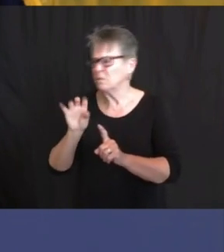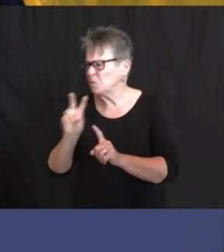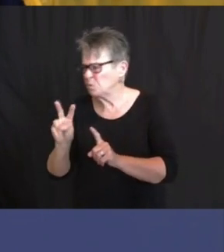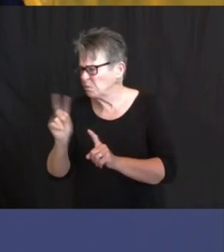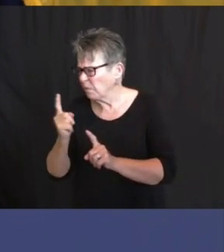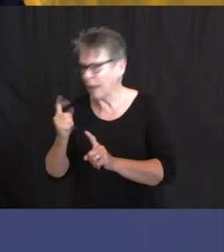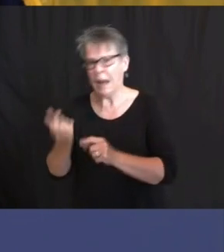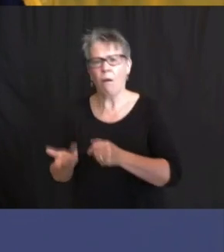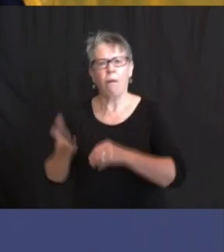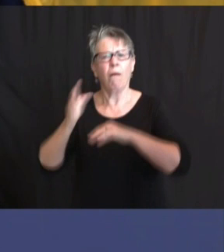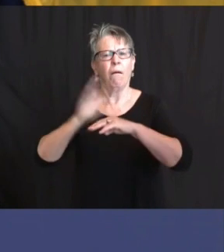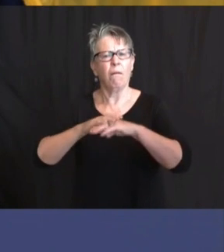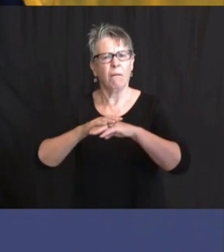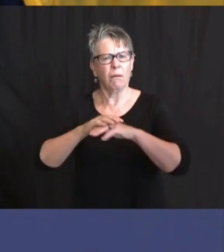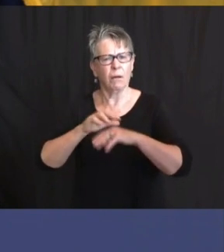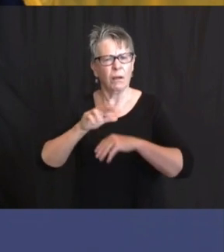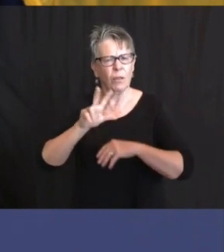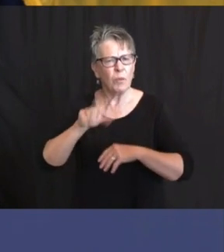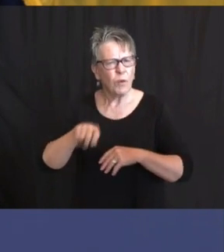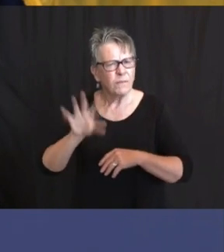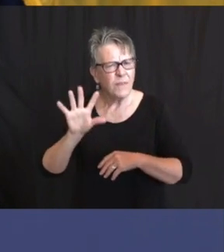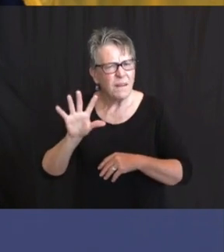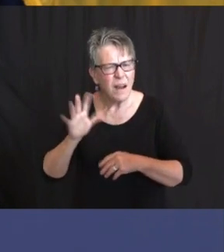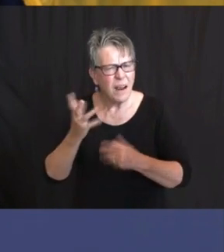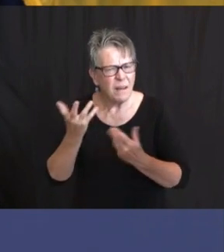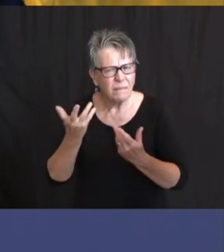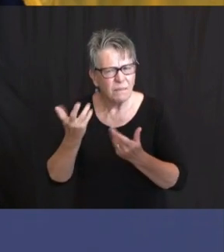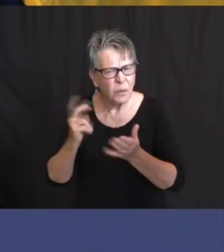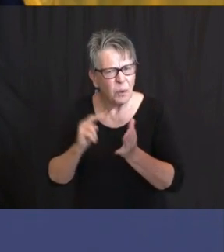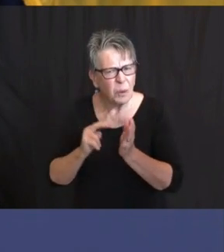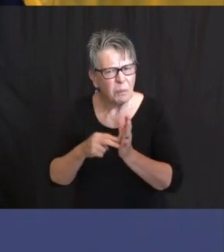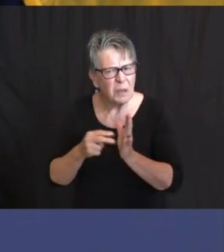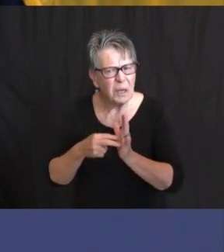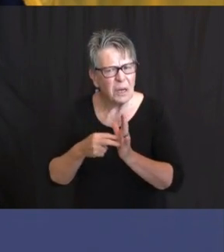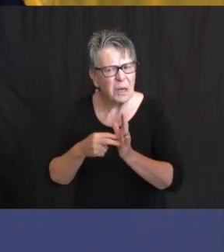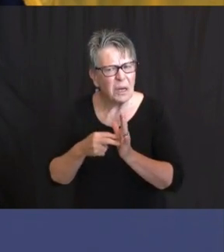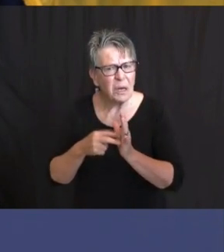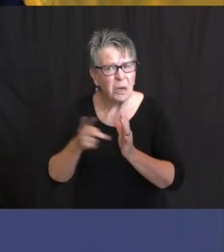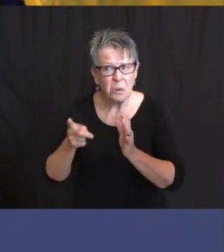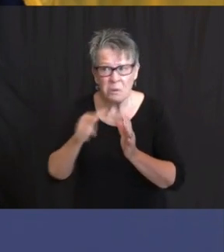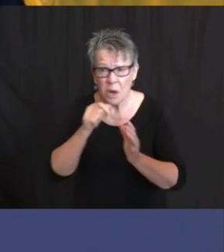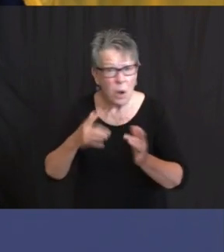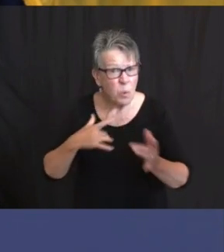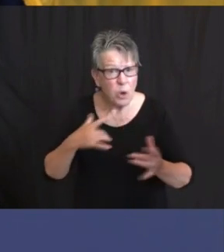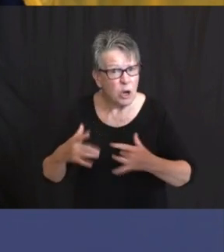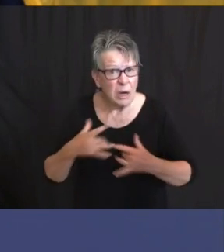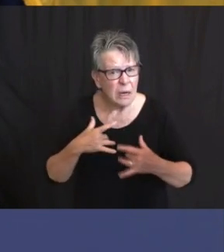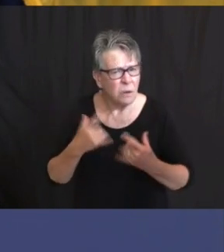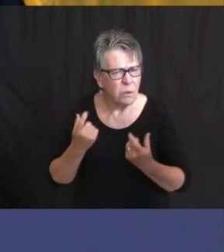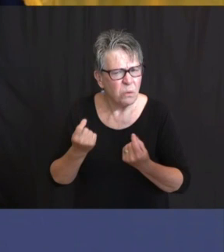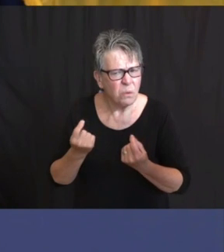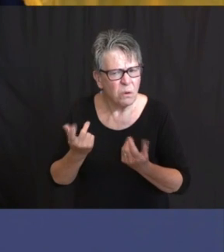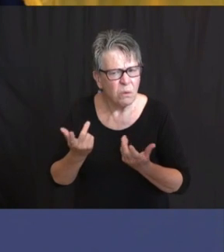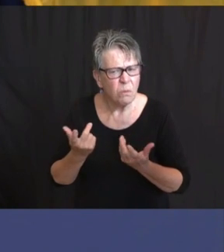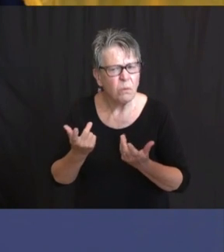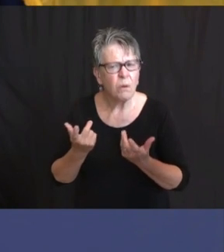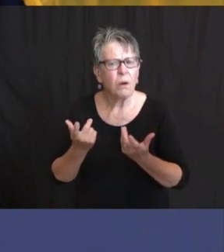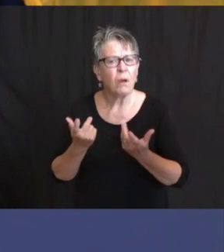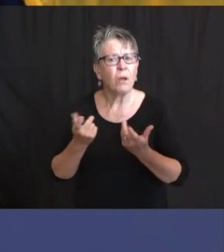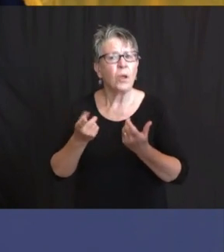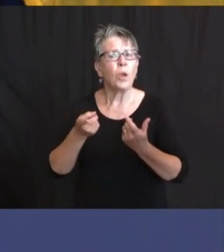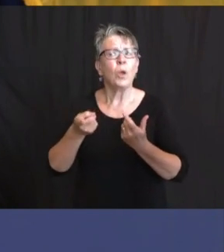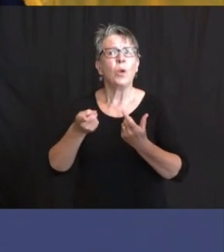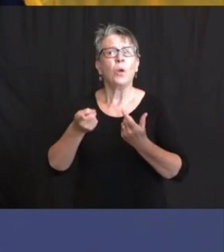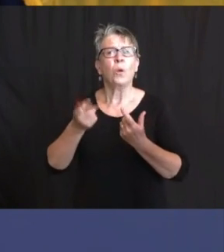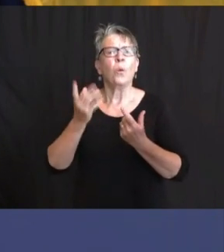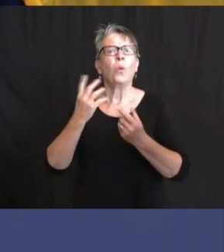you? For the Governor, I know you're not going to comment on the lawsuit that alleges that your Chief of Staff, George Helmy, got COVID-19 tests